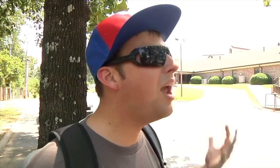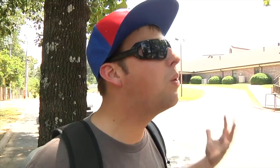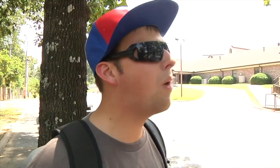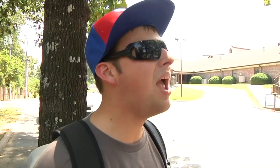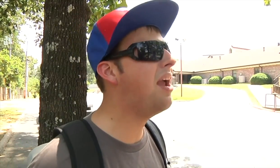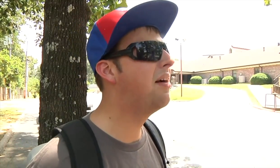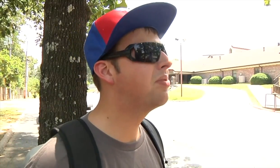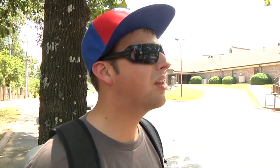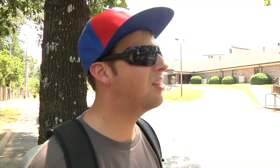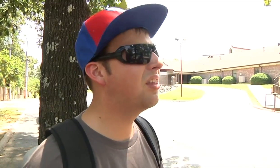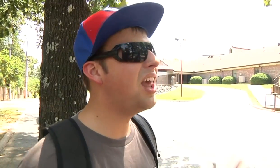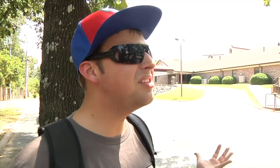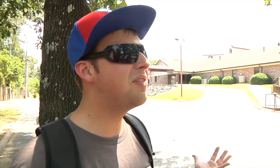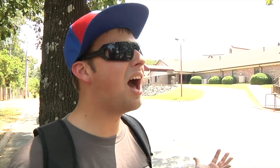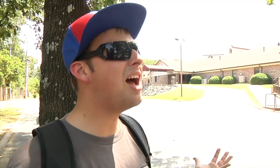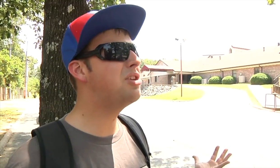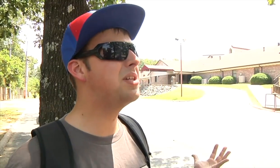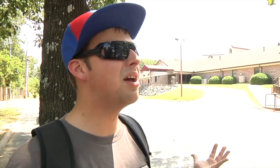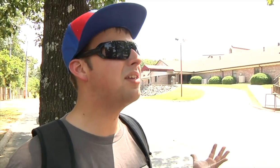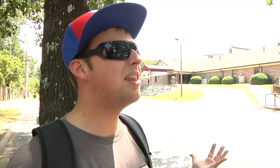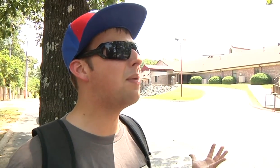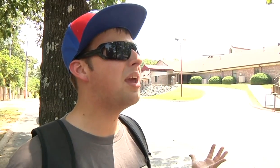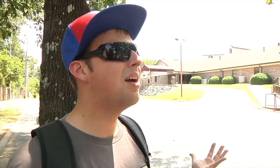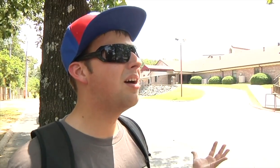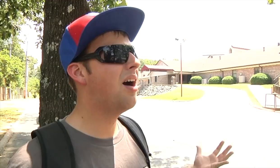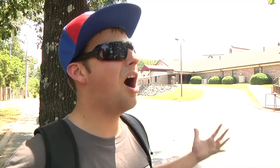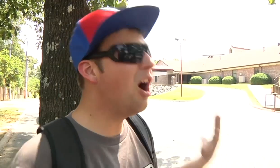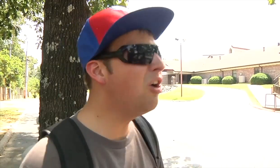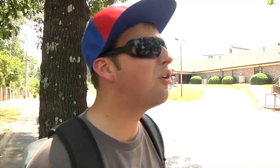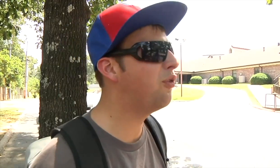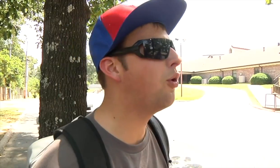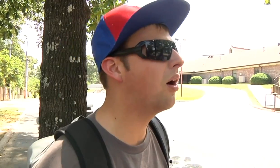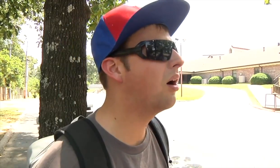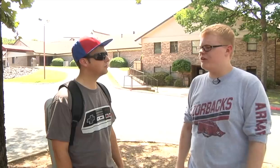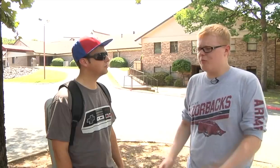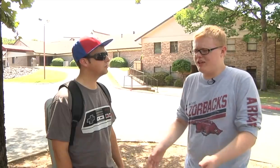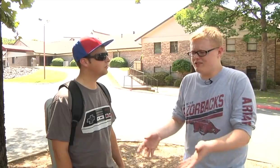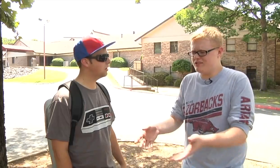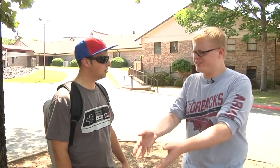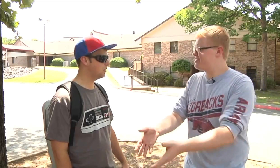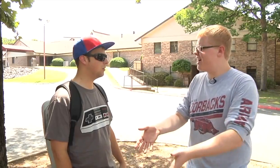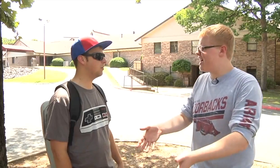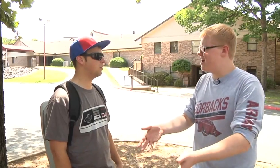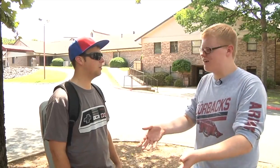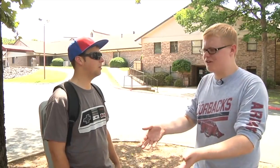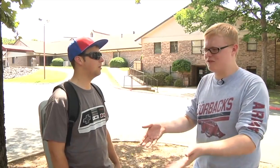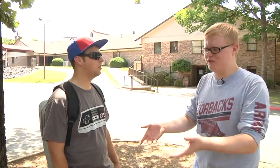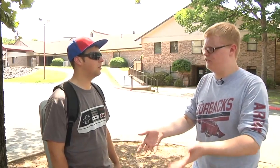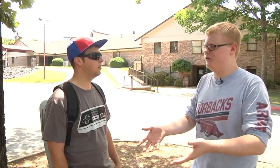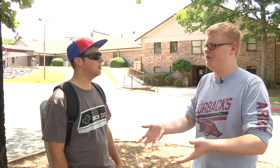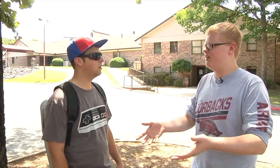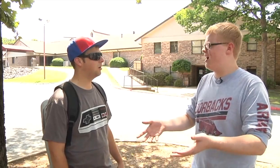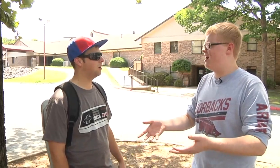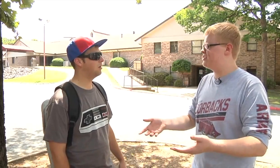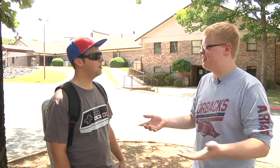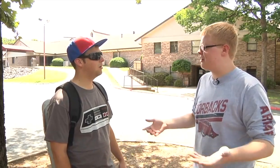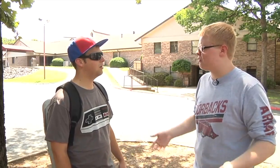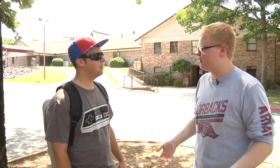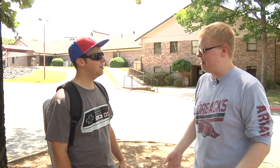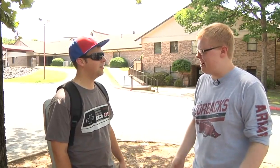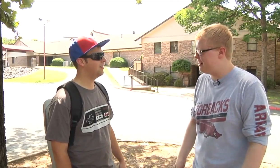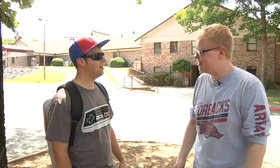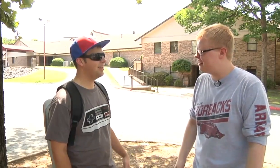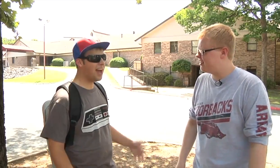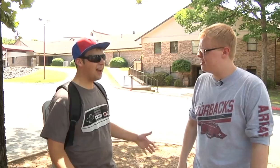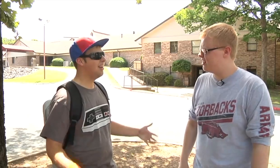a big way. The things of God should be something that we hunger for. You mean just like I hunger for food, I should hunger